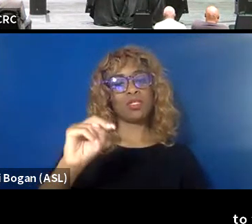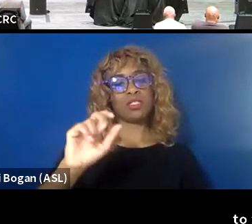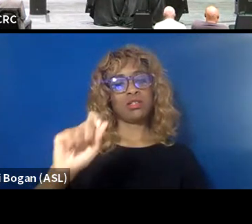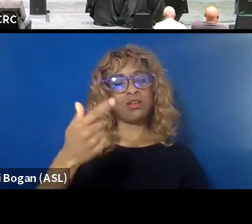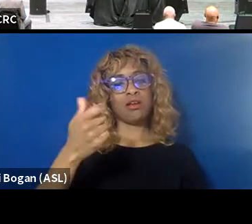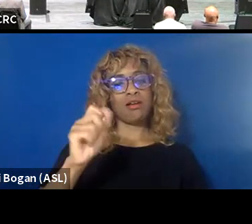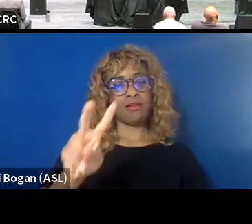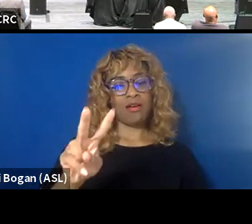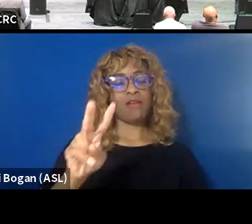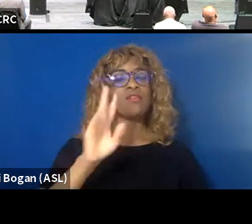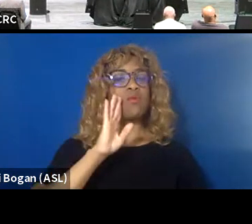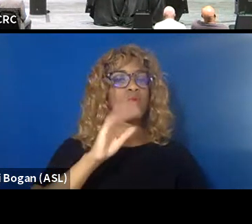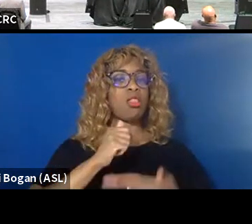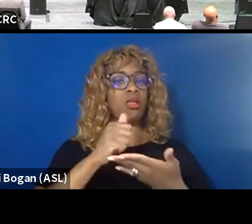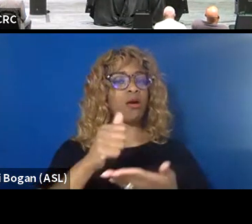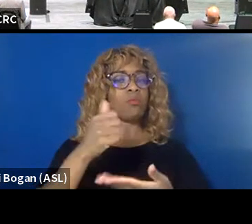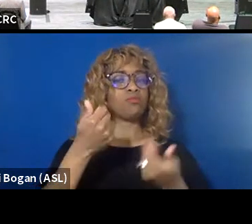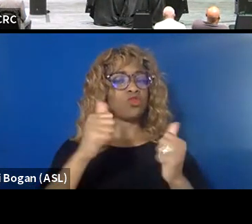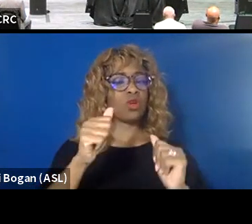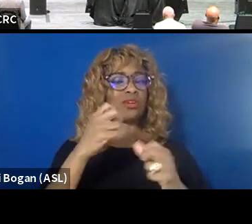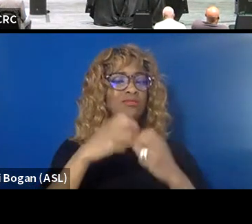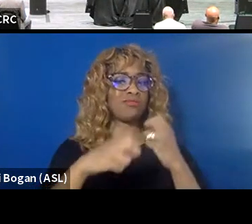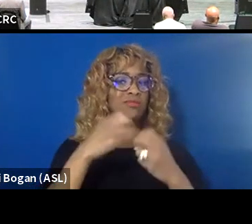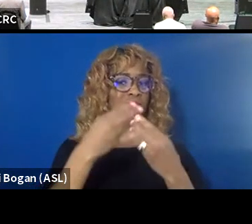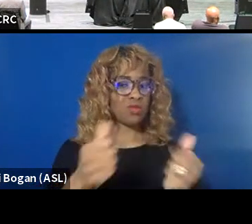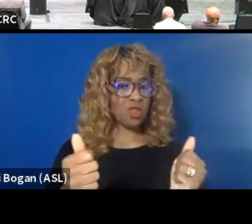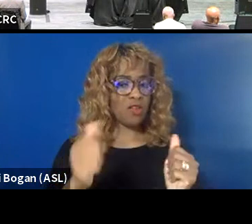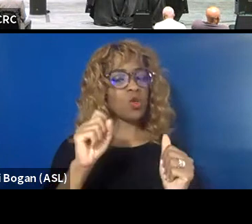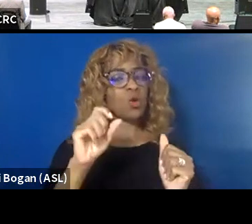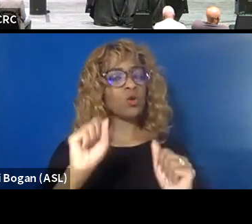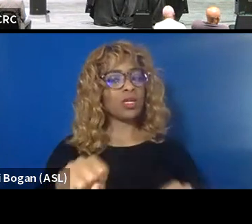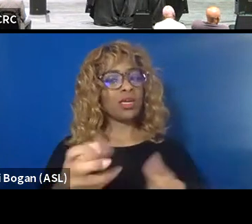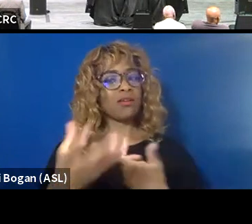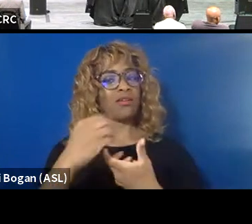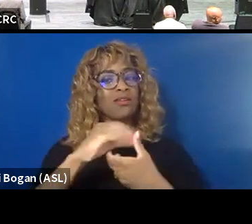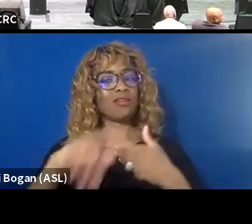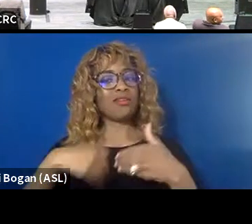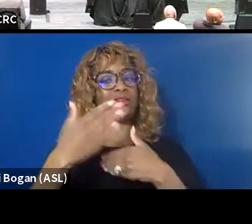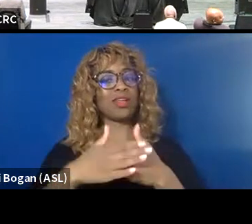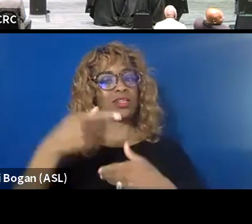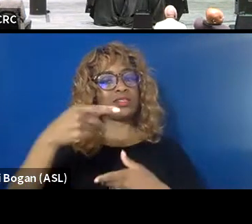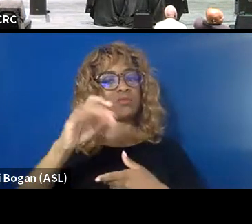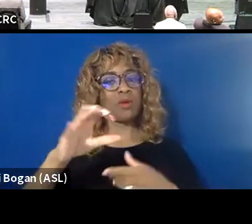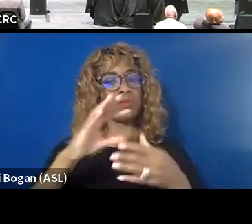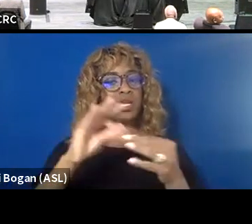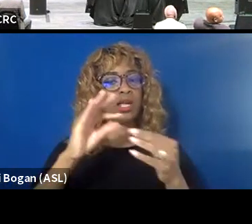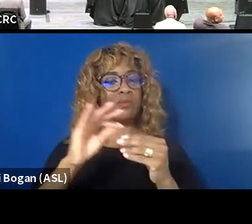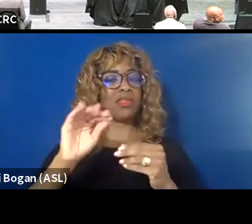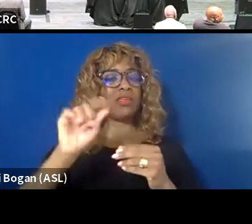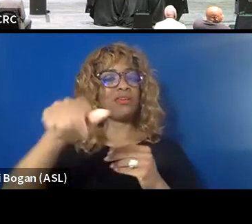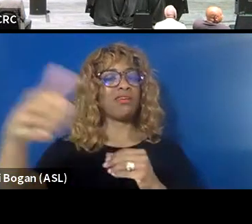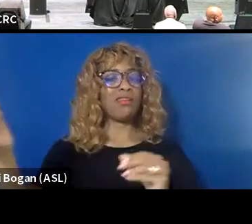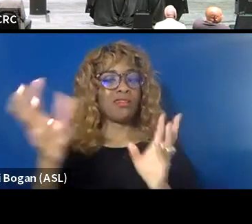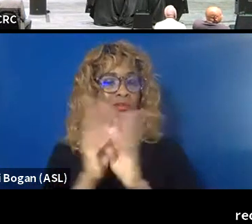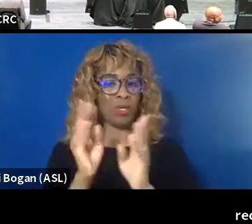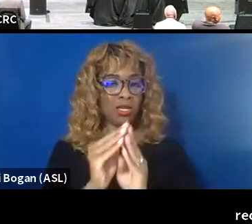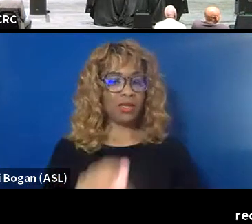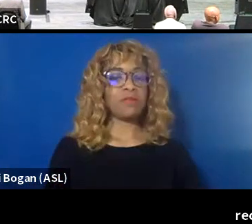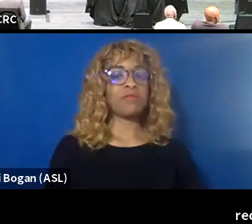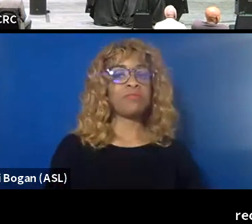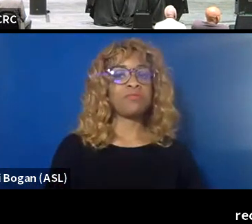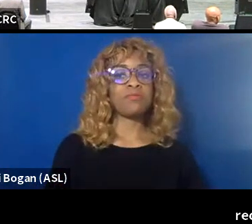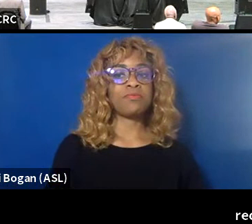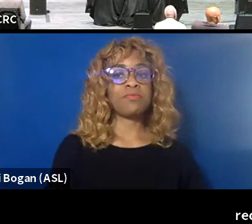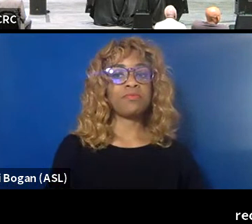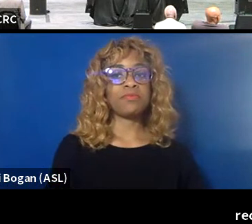redistricting@michigan.gov and we will help you troubleshoot so you can participate during the next public comment period at a later hearing or meeting. At